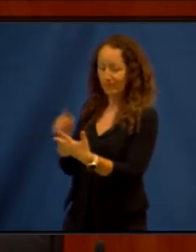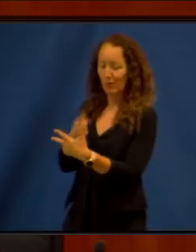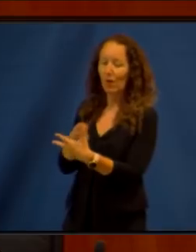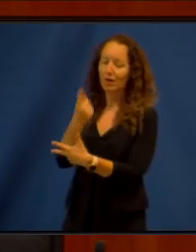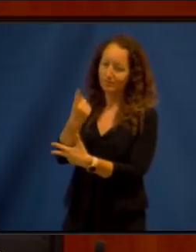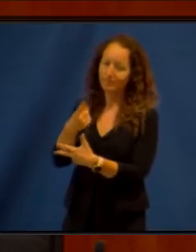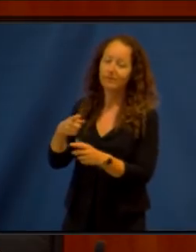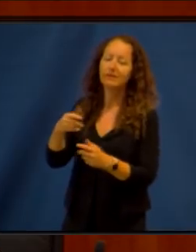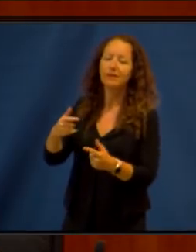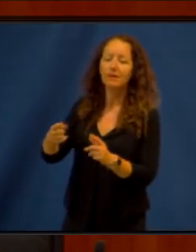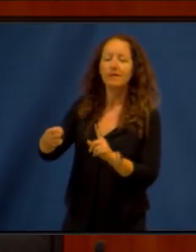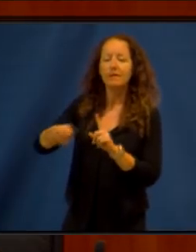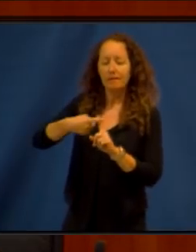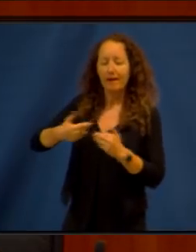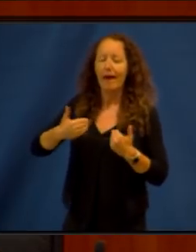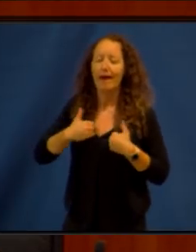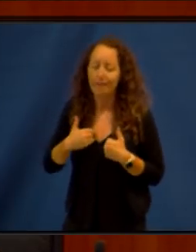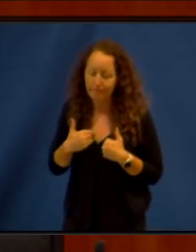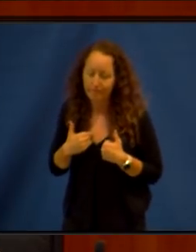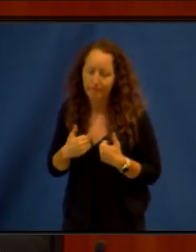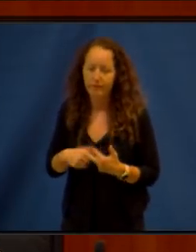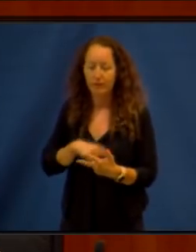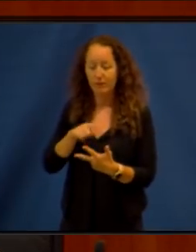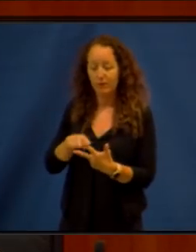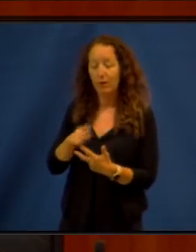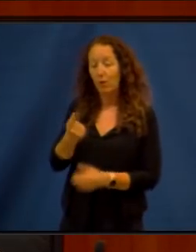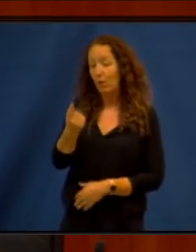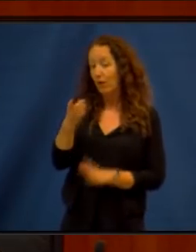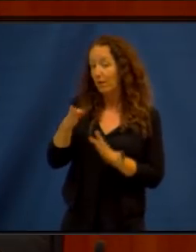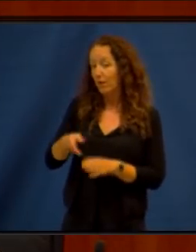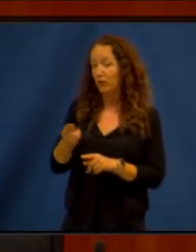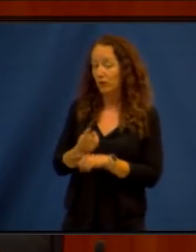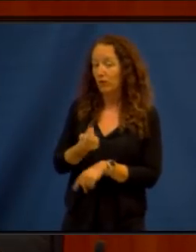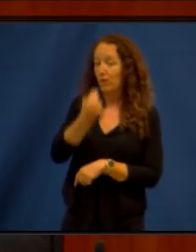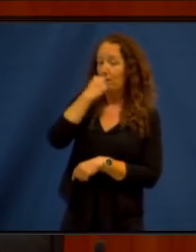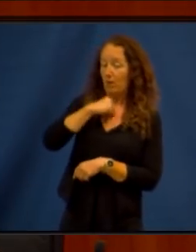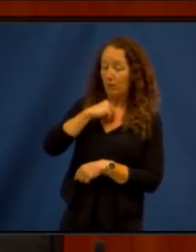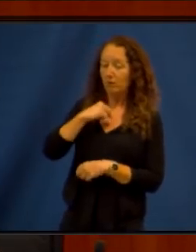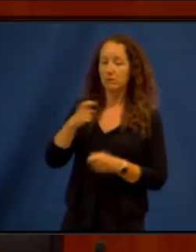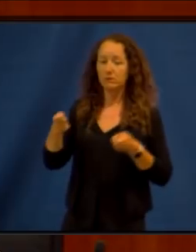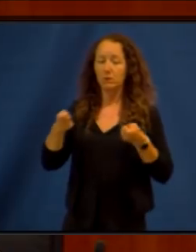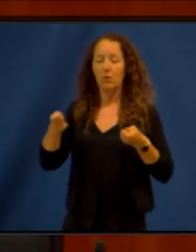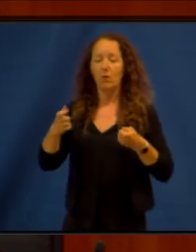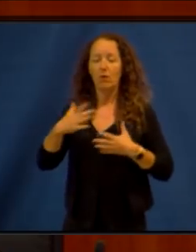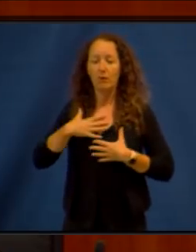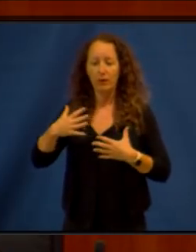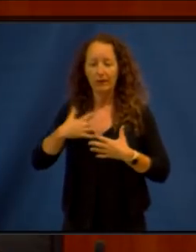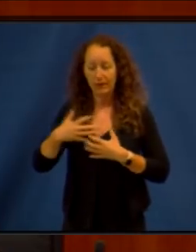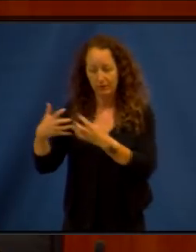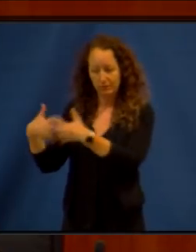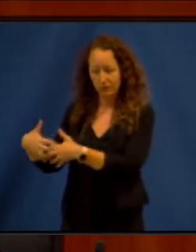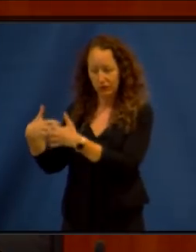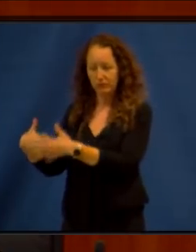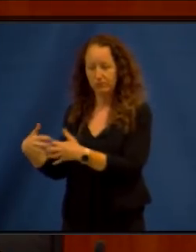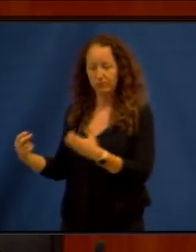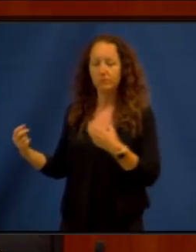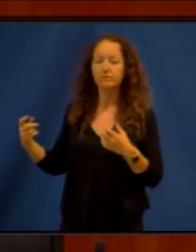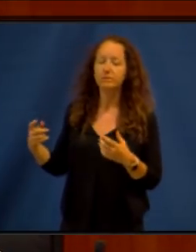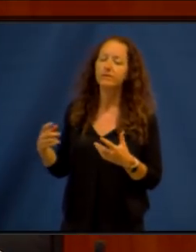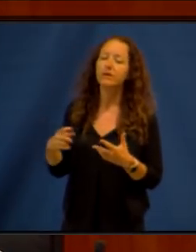ventilator. So we've got plenty of capacity in that ICU, which is reserved for people that are suspected or